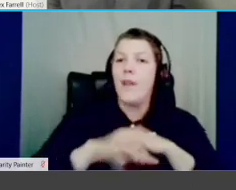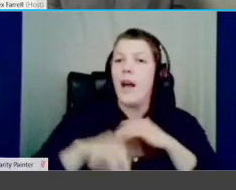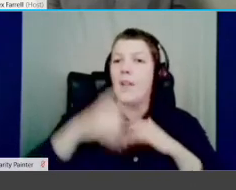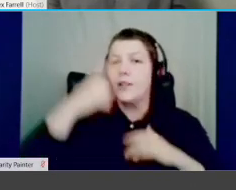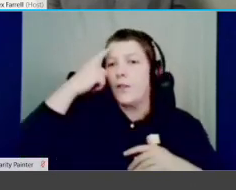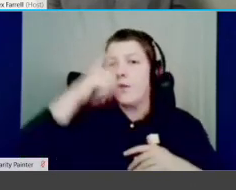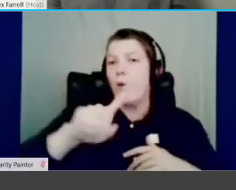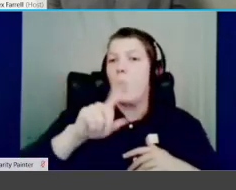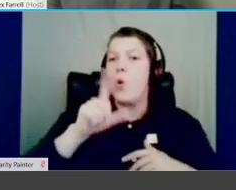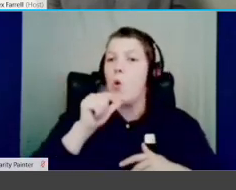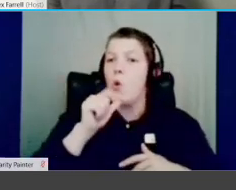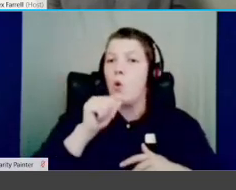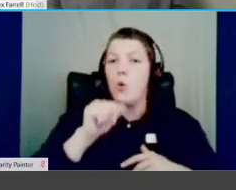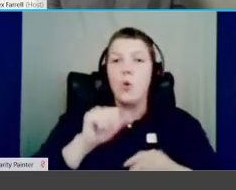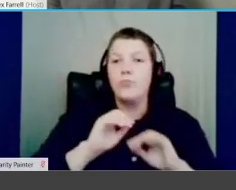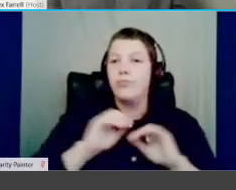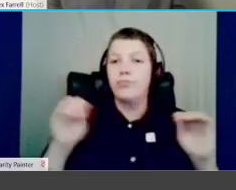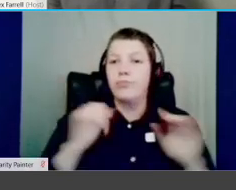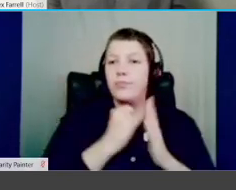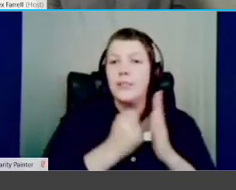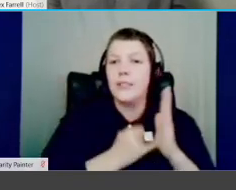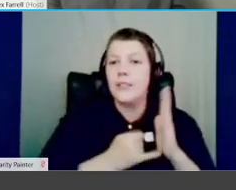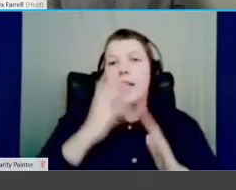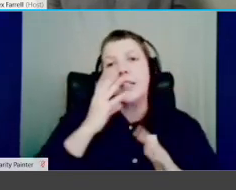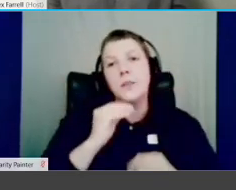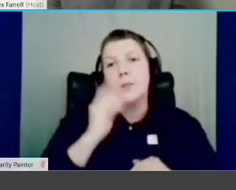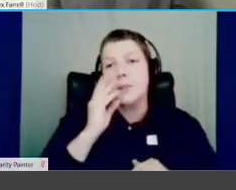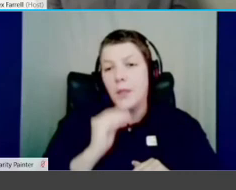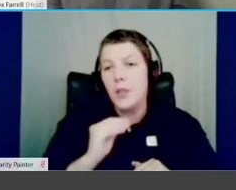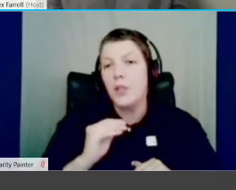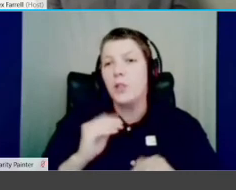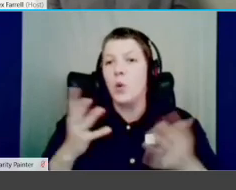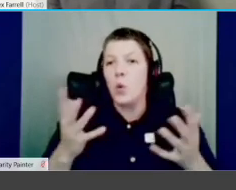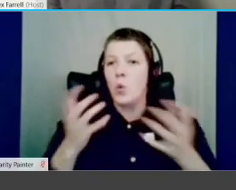the design community around accessibility work?